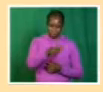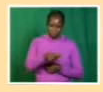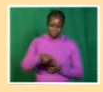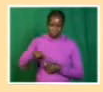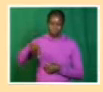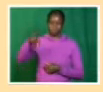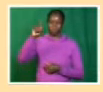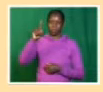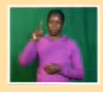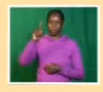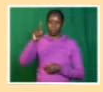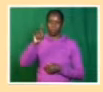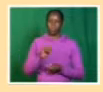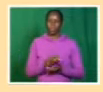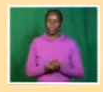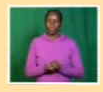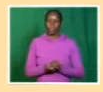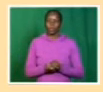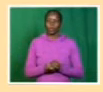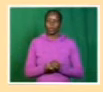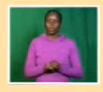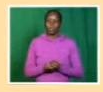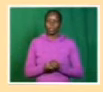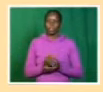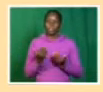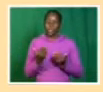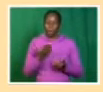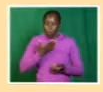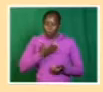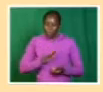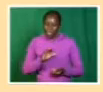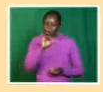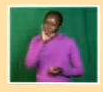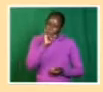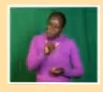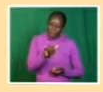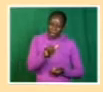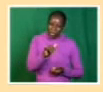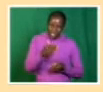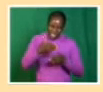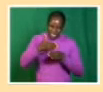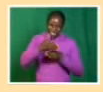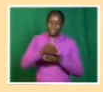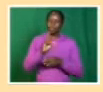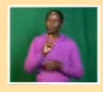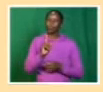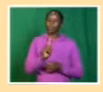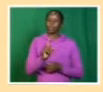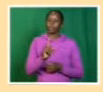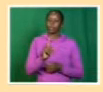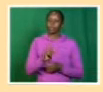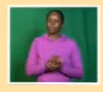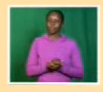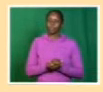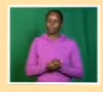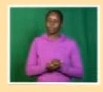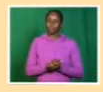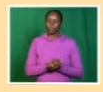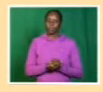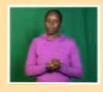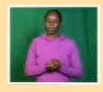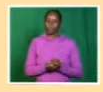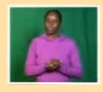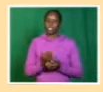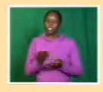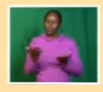open upwards. Okay, now we need the y-intercept. The y-intercept, we did mention